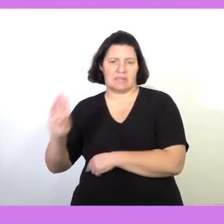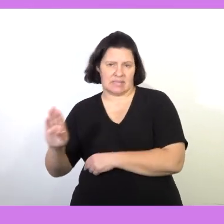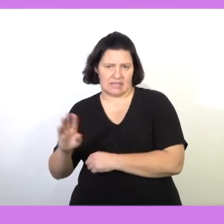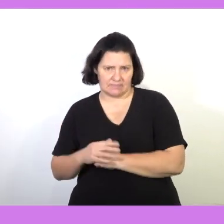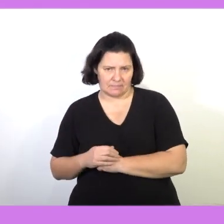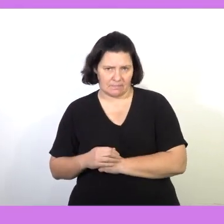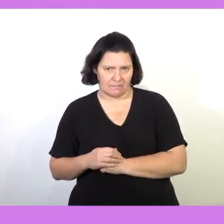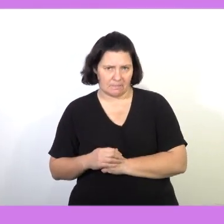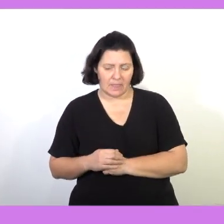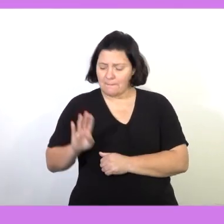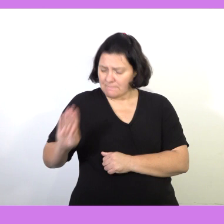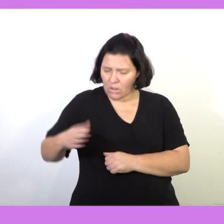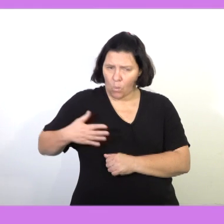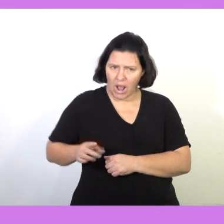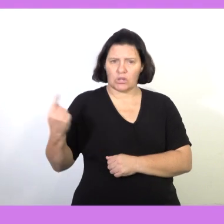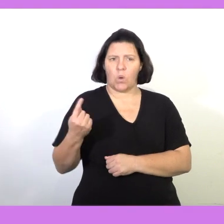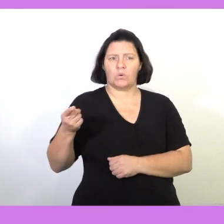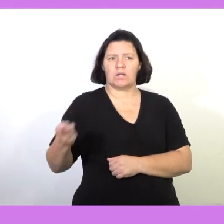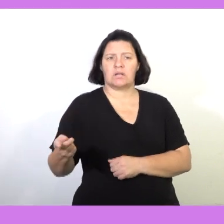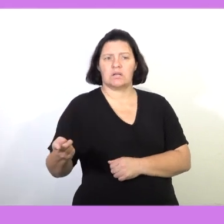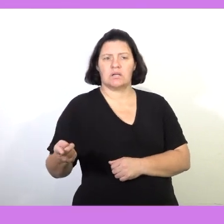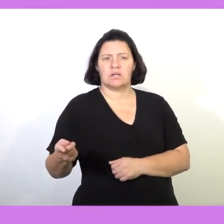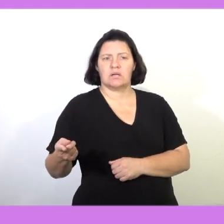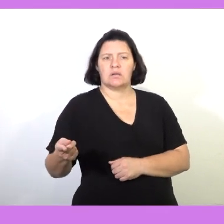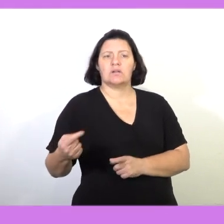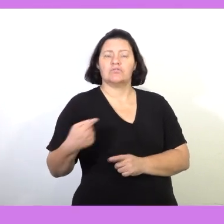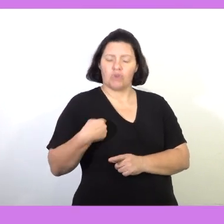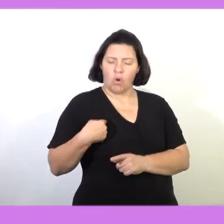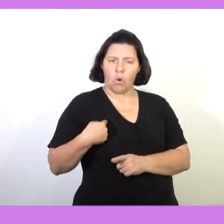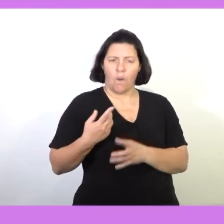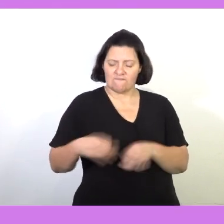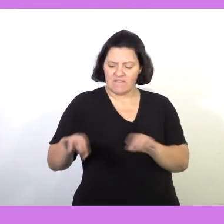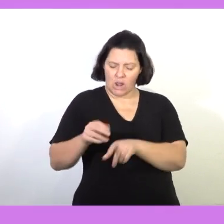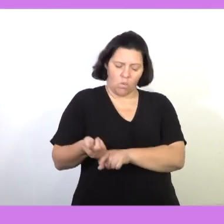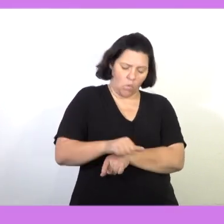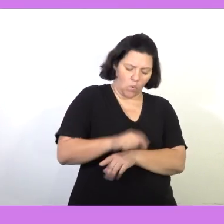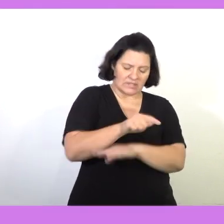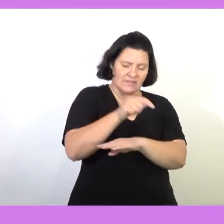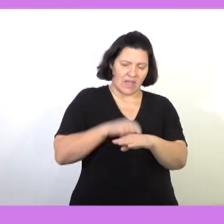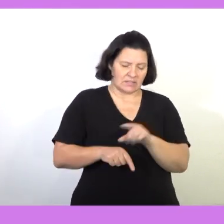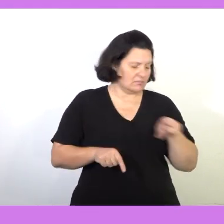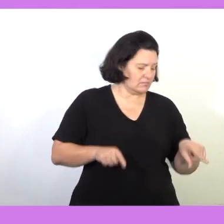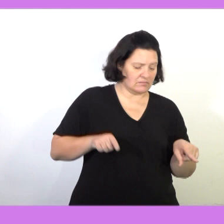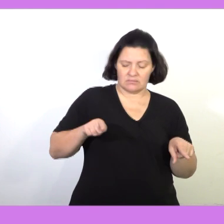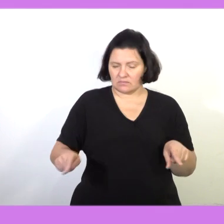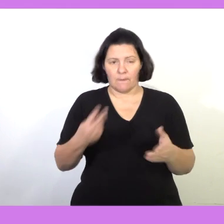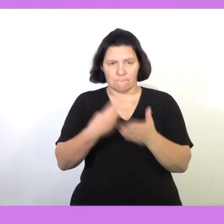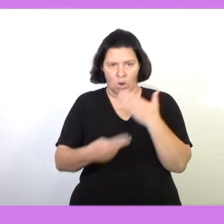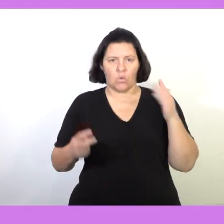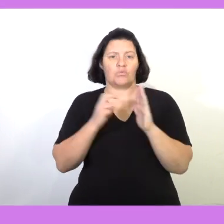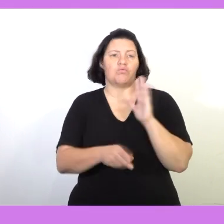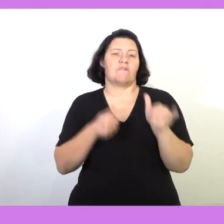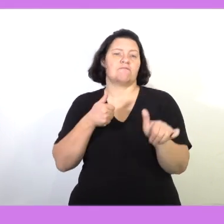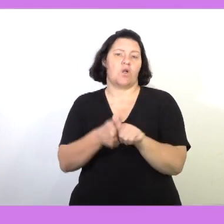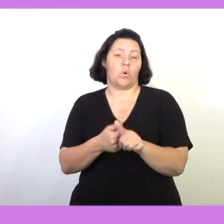B. Again, we need B alone. We divide by the value that is sitting next to B and observe the rule that